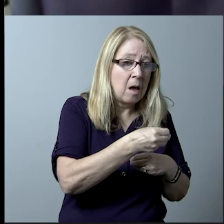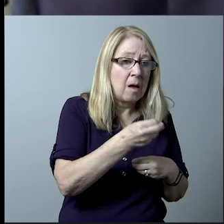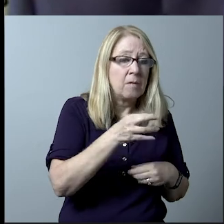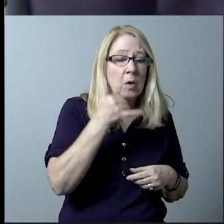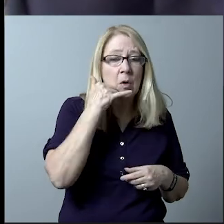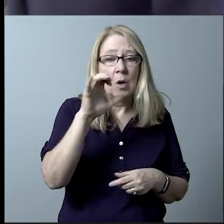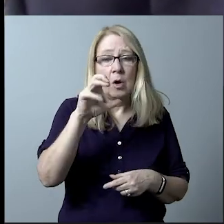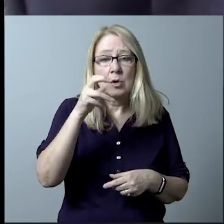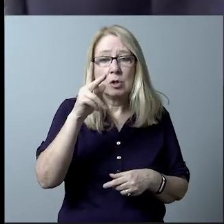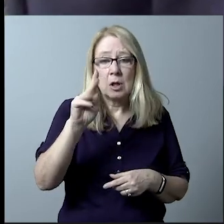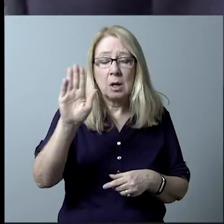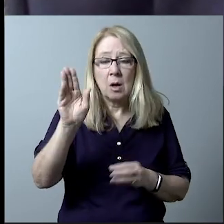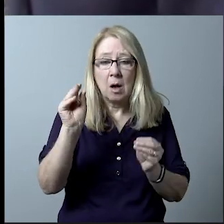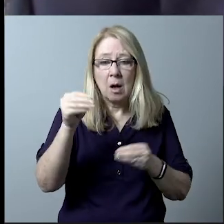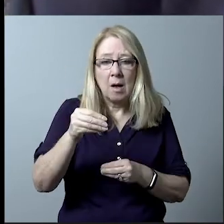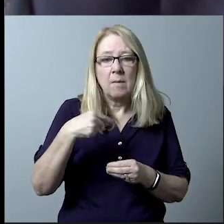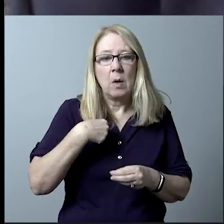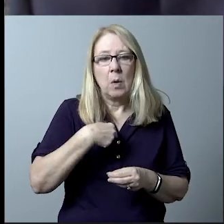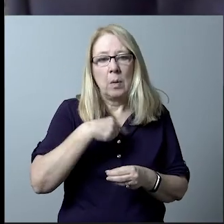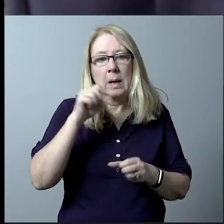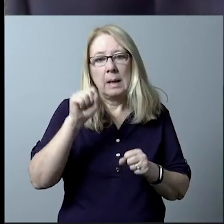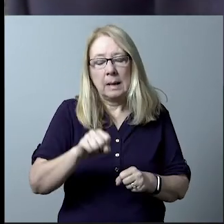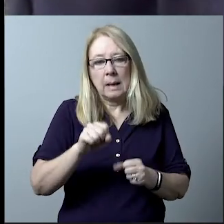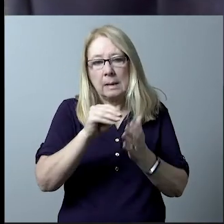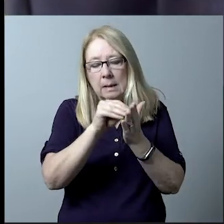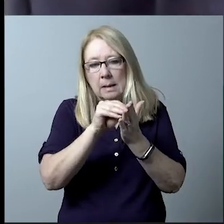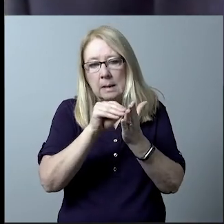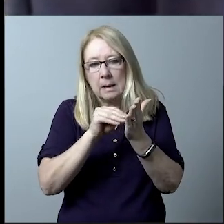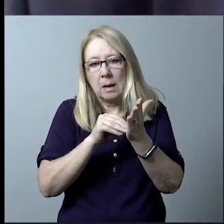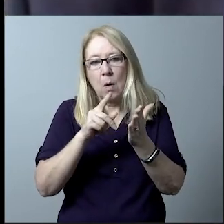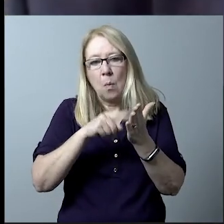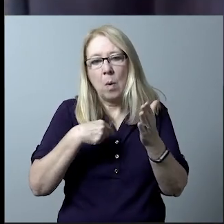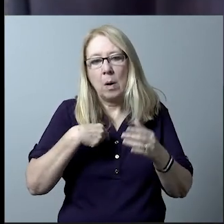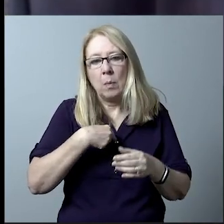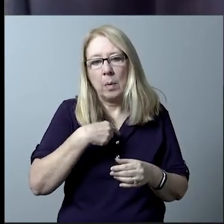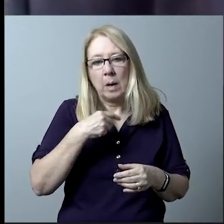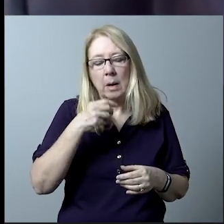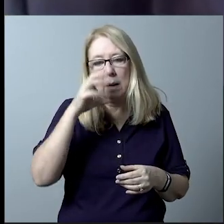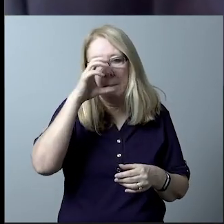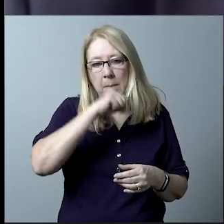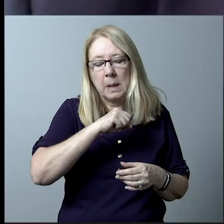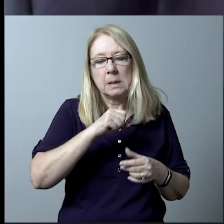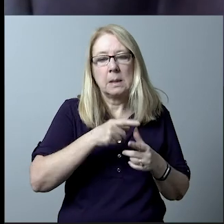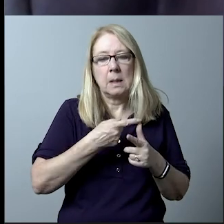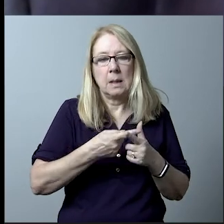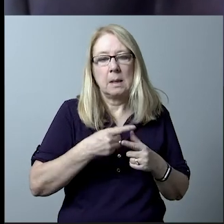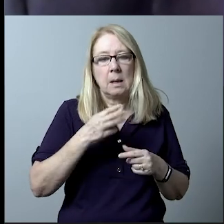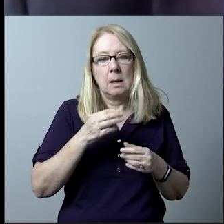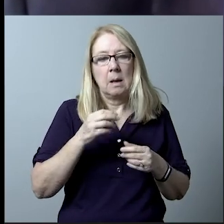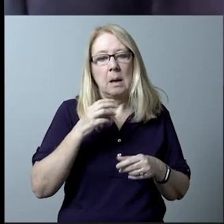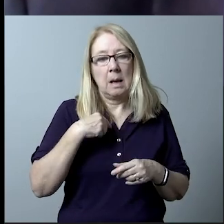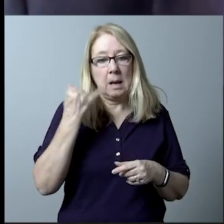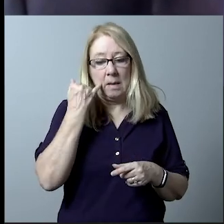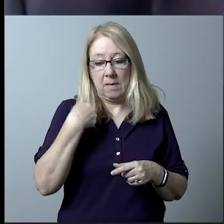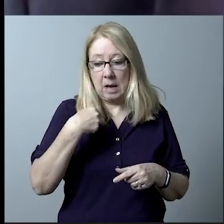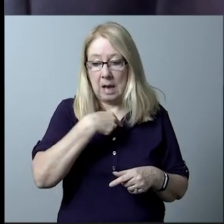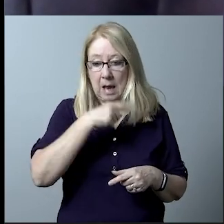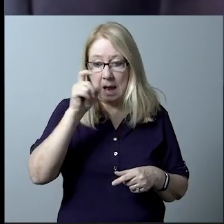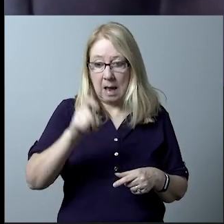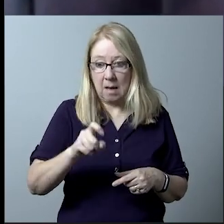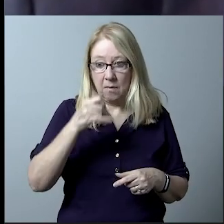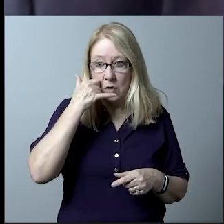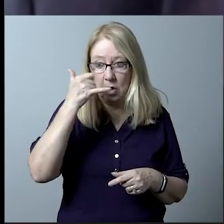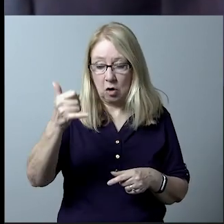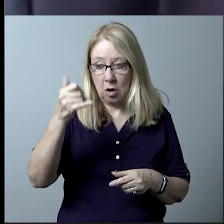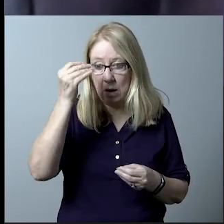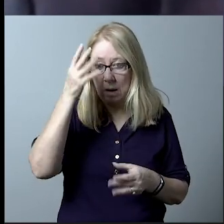call the Chancellor's office or call Chuck's office so that we can at least compile what we're missing. So that'll help us kind of make the call